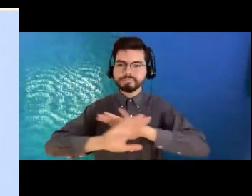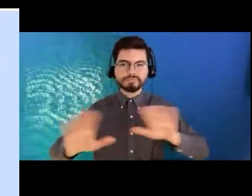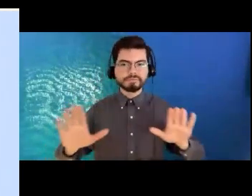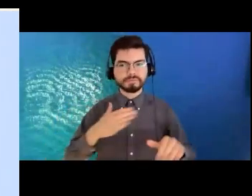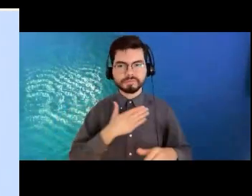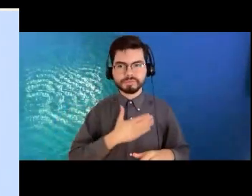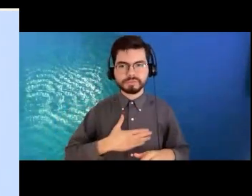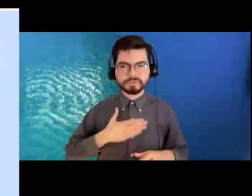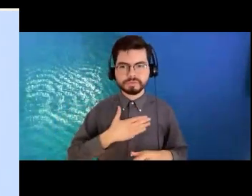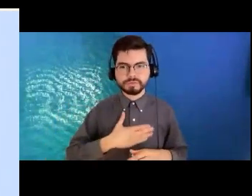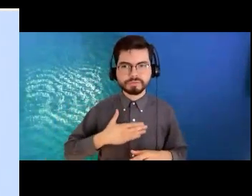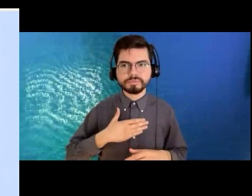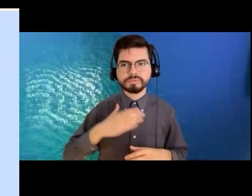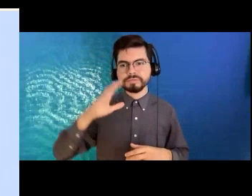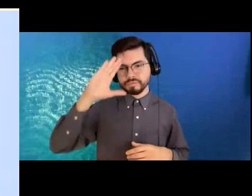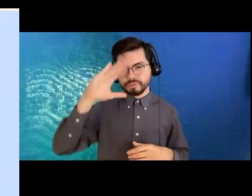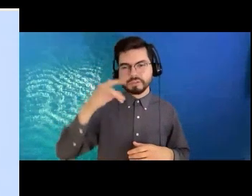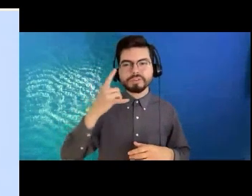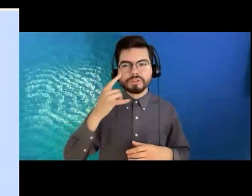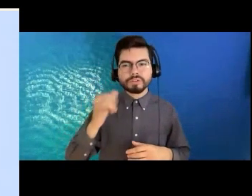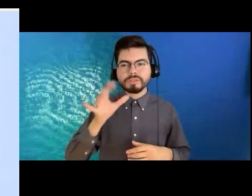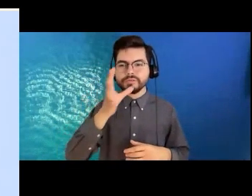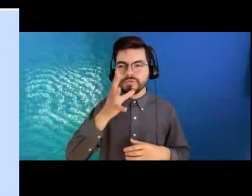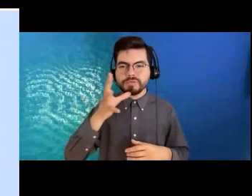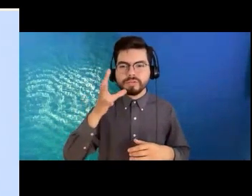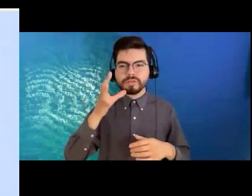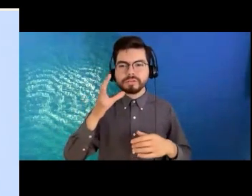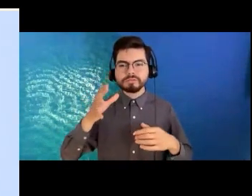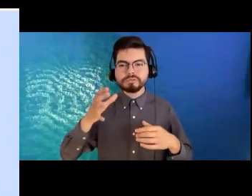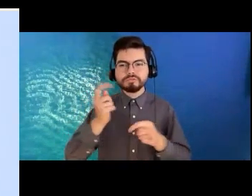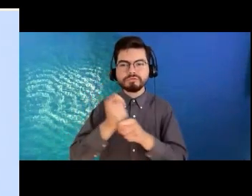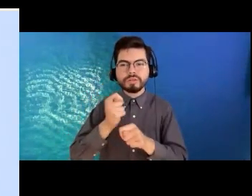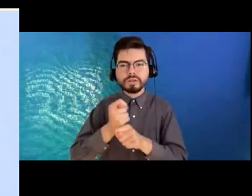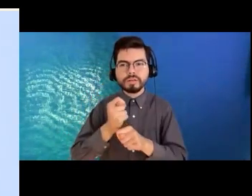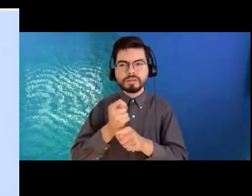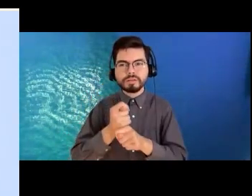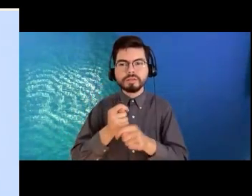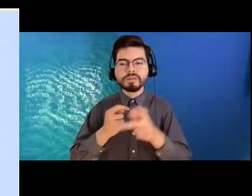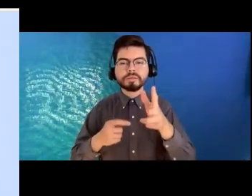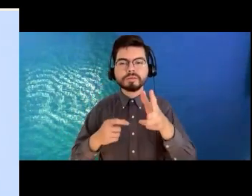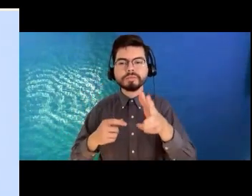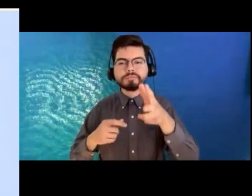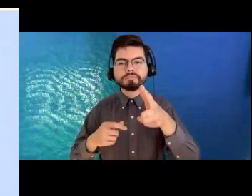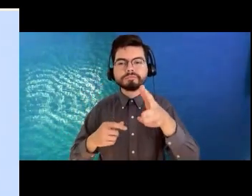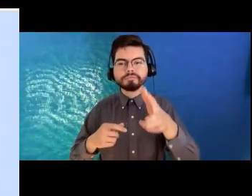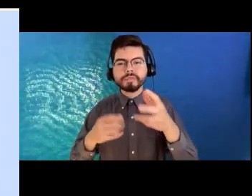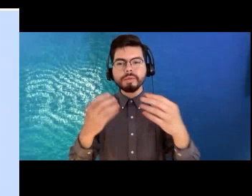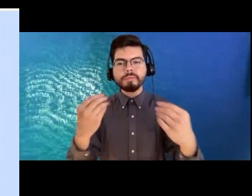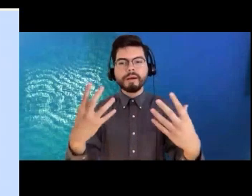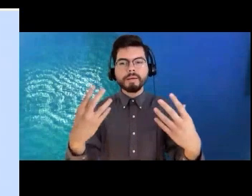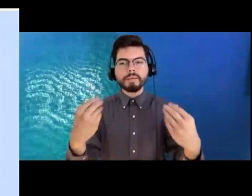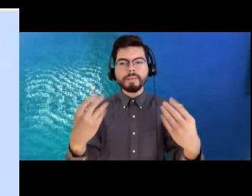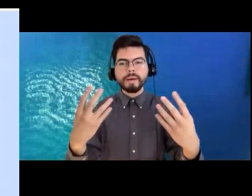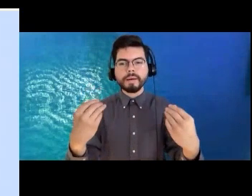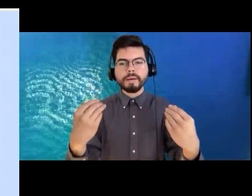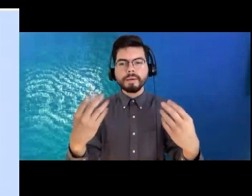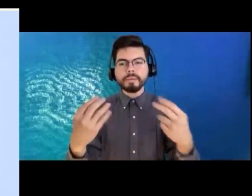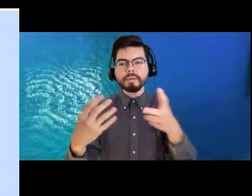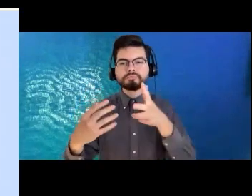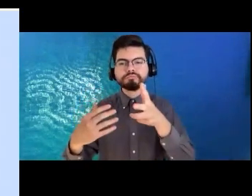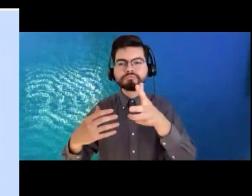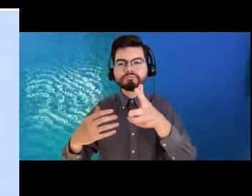equipment with its flashers on going down the road in your personal car. You can drive around that on that double